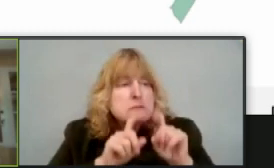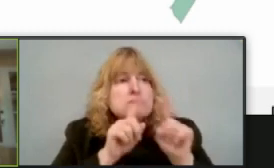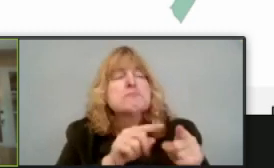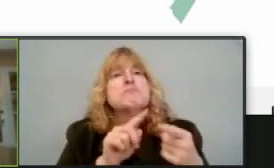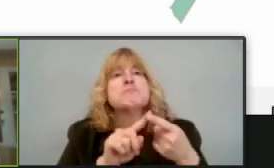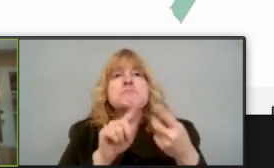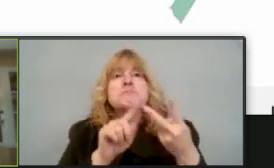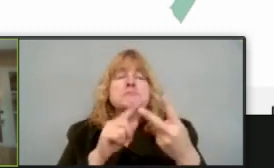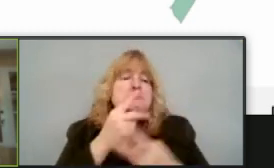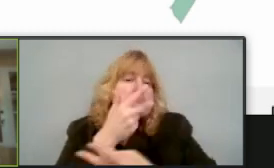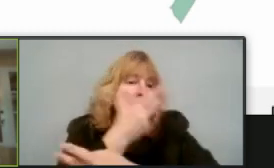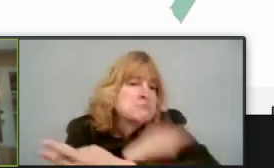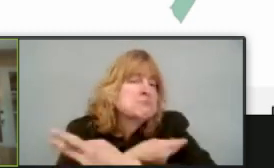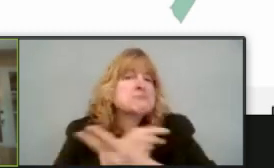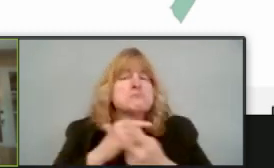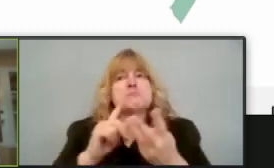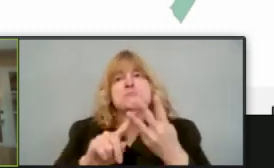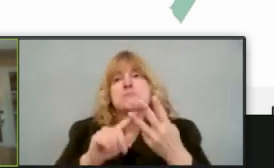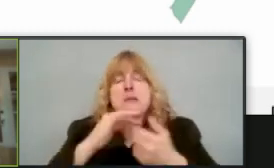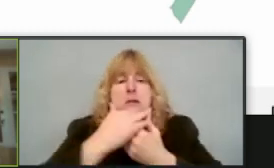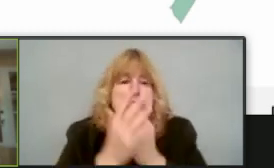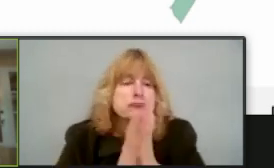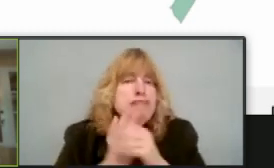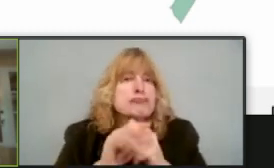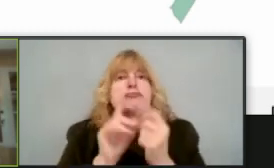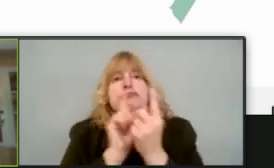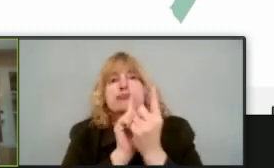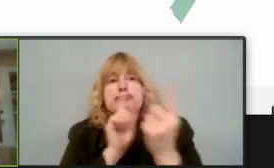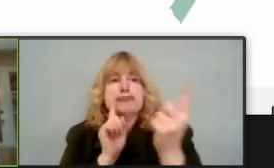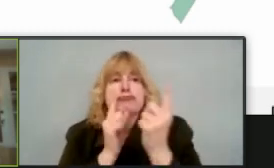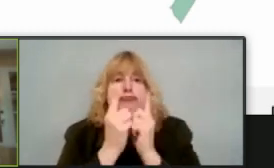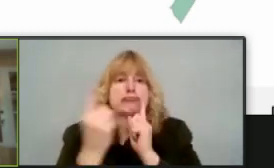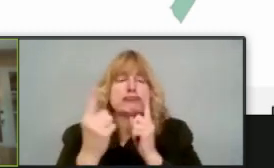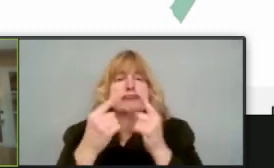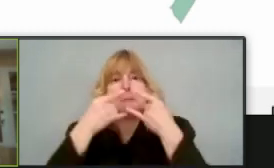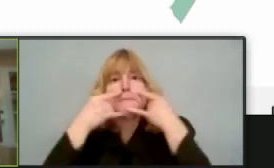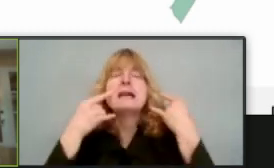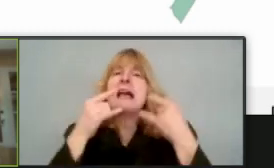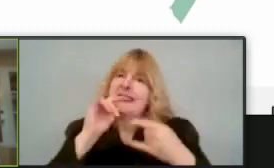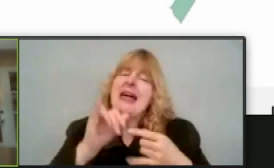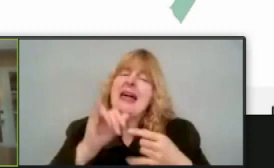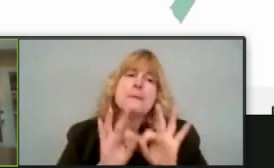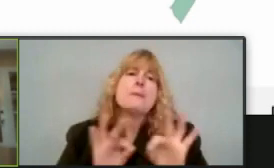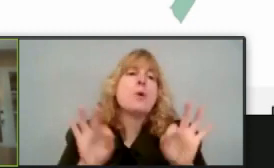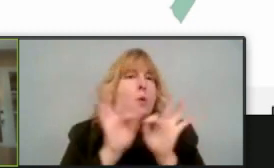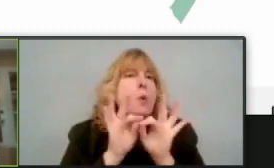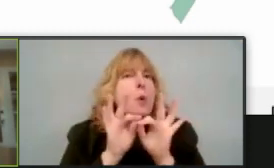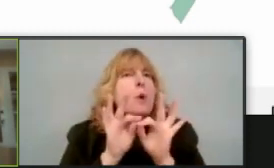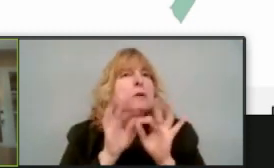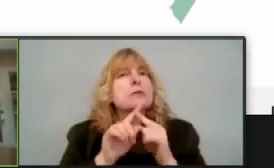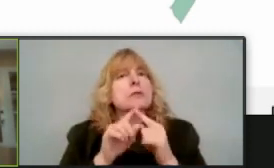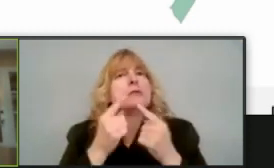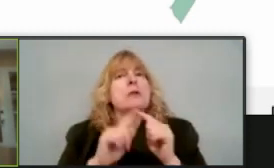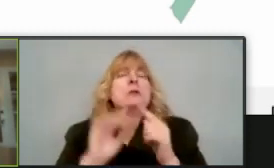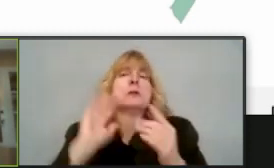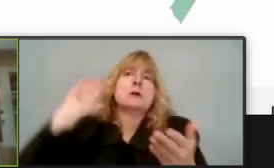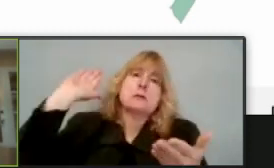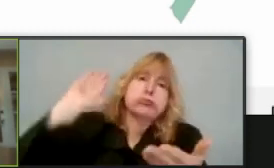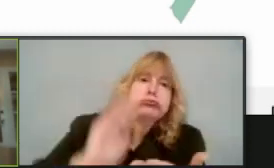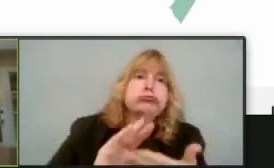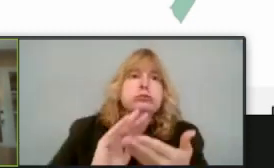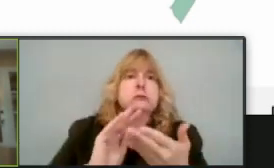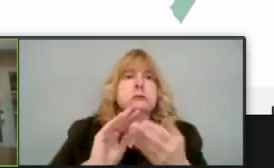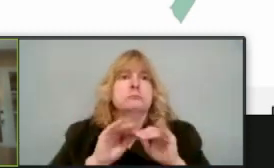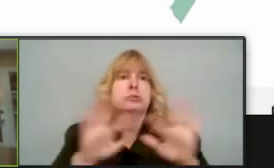your vaccines, hand washing, and social distancing, because these are our puzzle pieces that we have to slow the spread of COVID-19. It's not